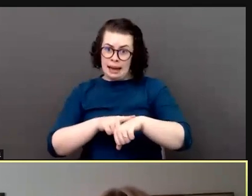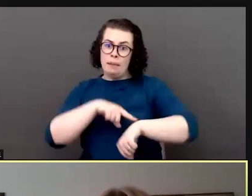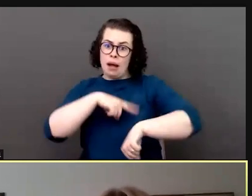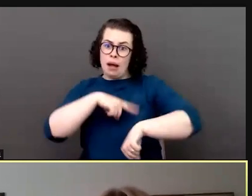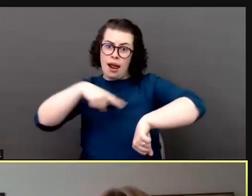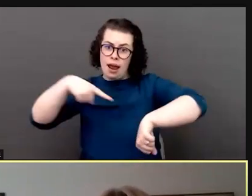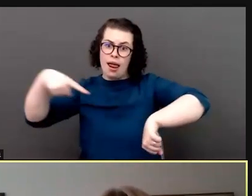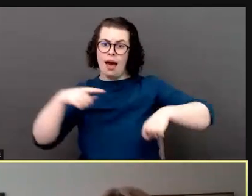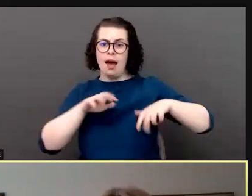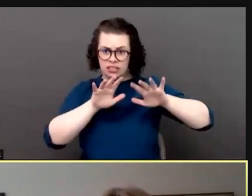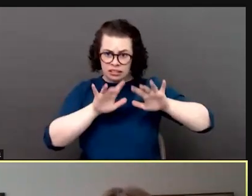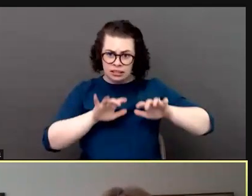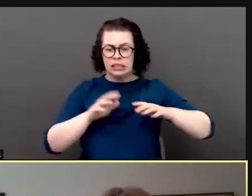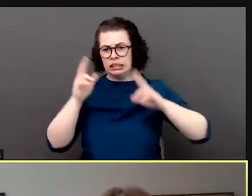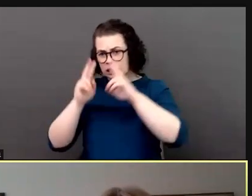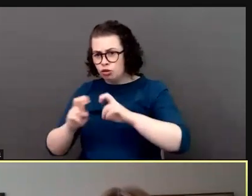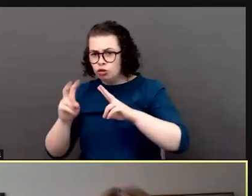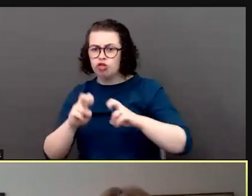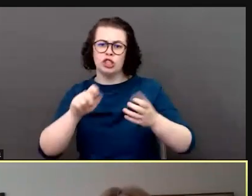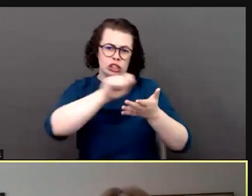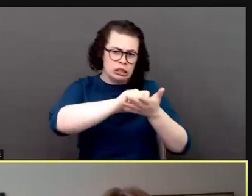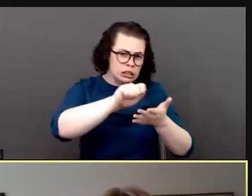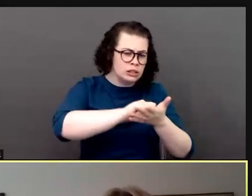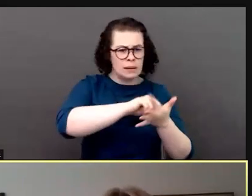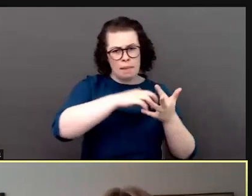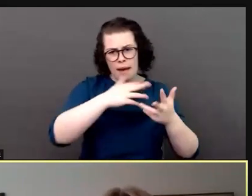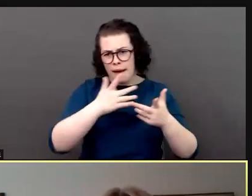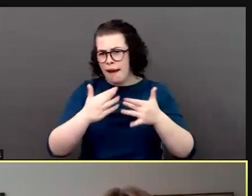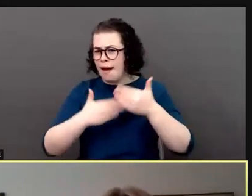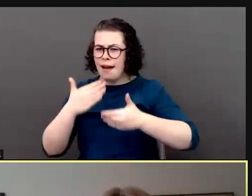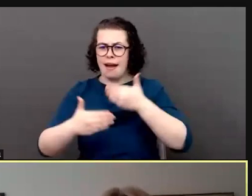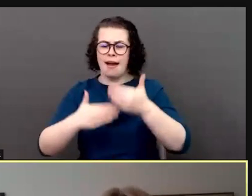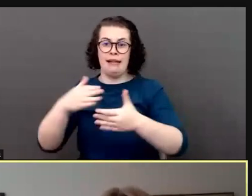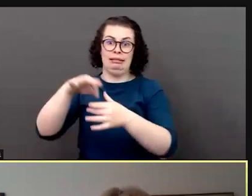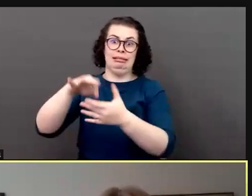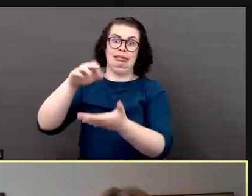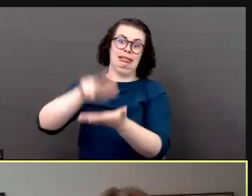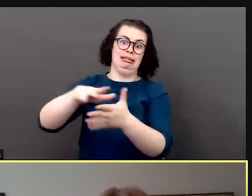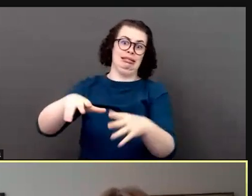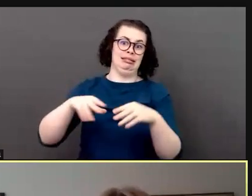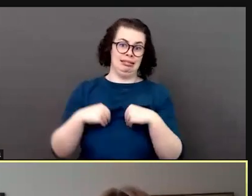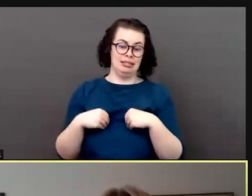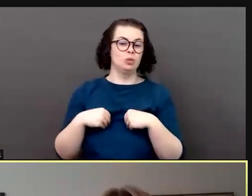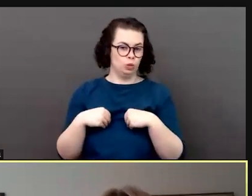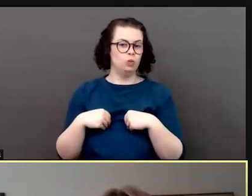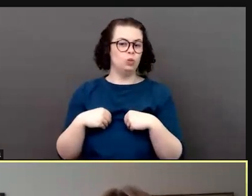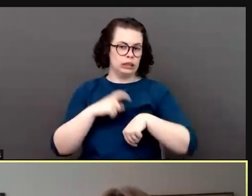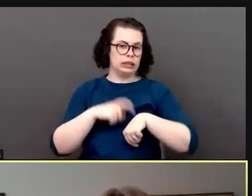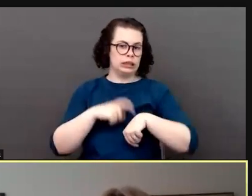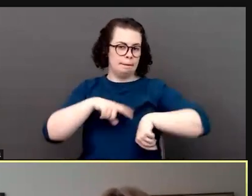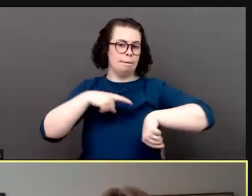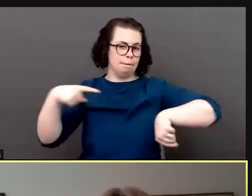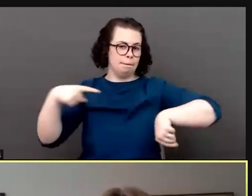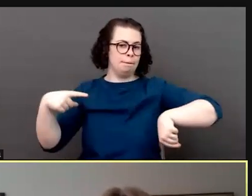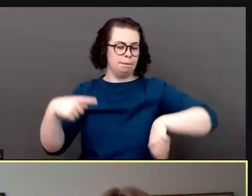for it to be written and adopted, while accessibility of the built environment is an